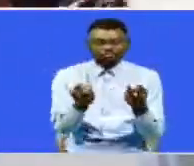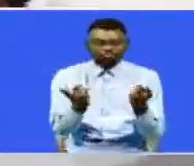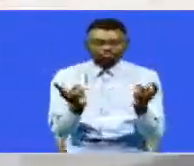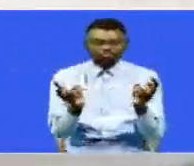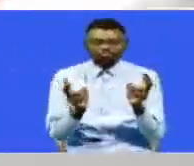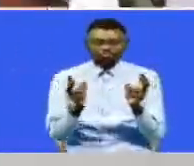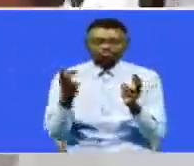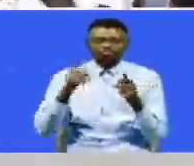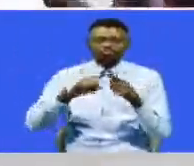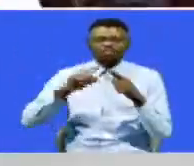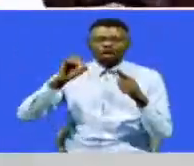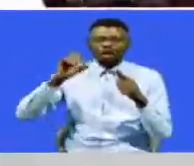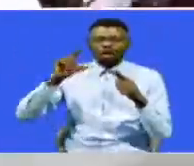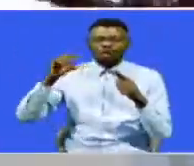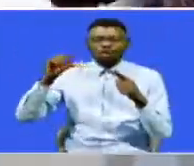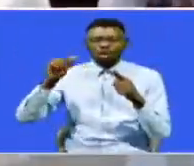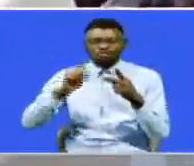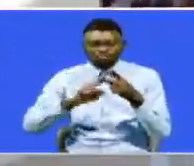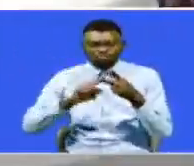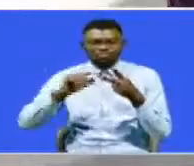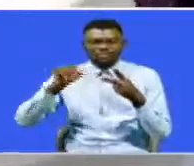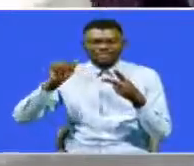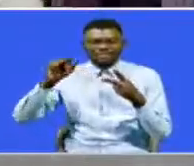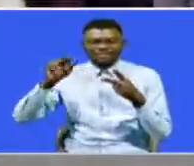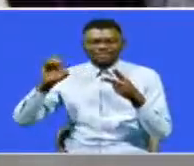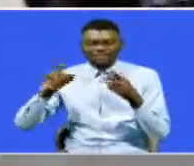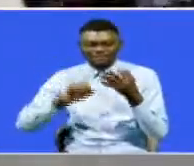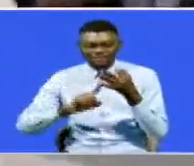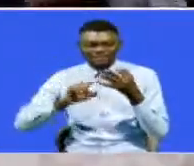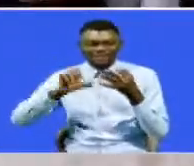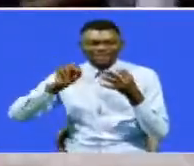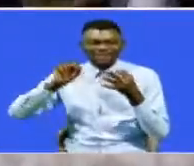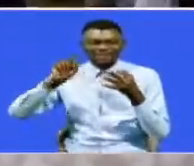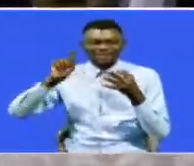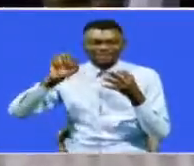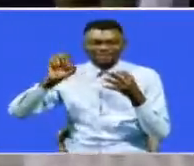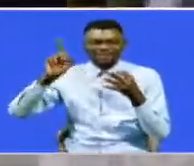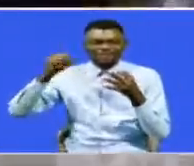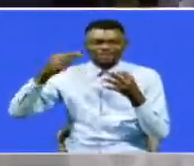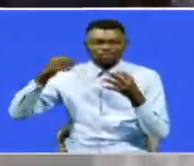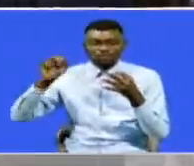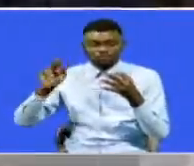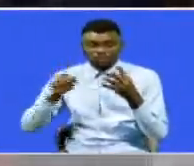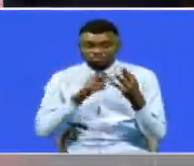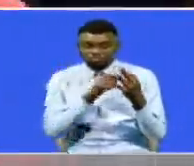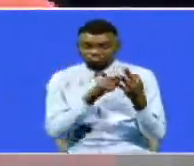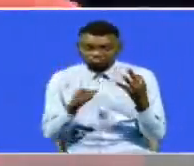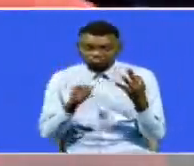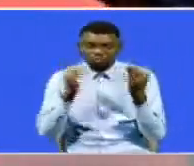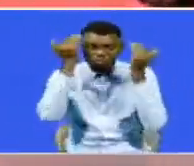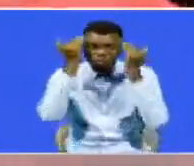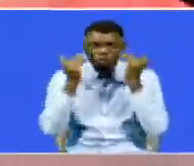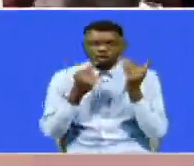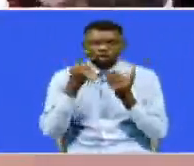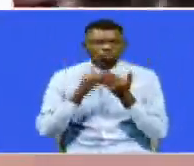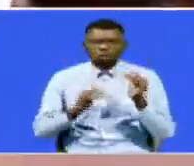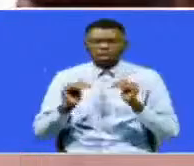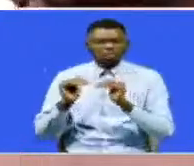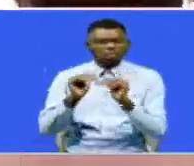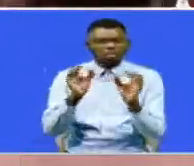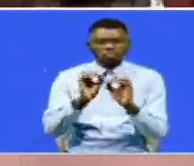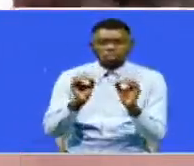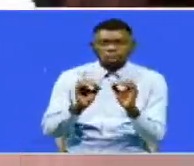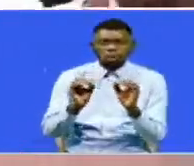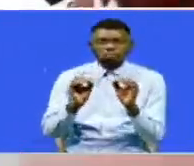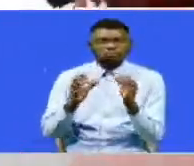Sewe, Anne Nginjo, and Stephen Gedenji. The court ruled that it would be unfair for the proceedings to continue against Sonko while